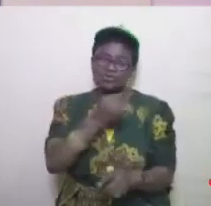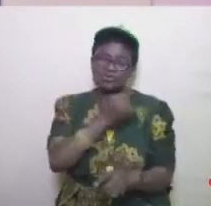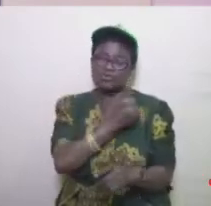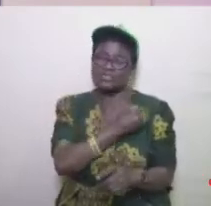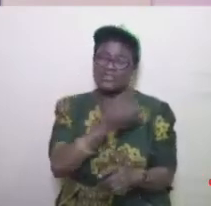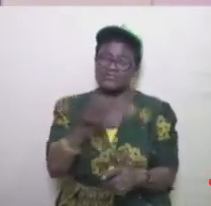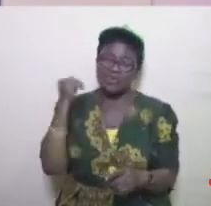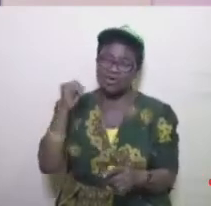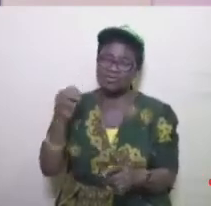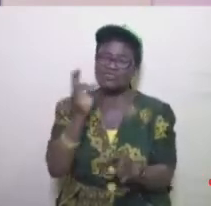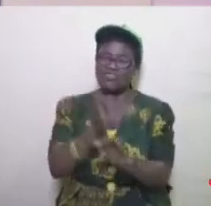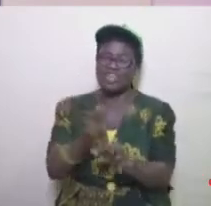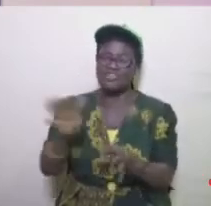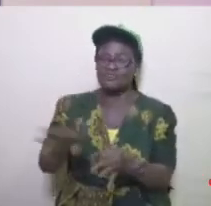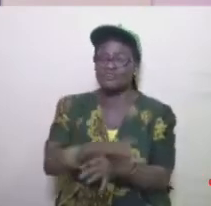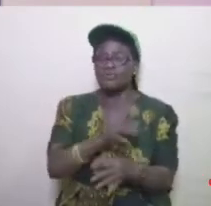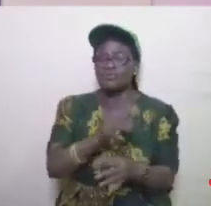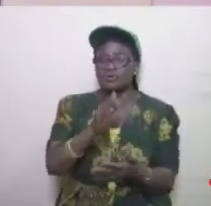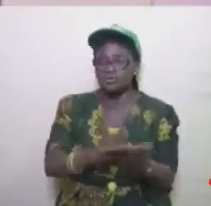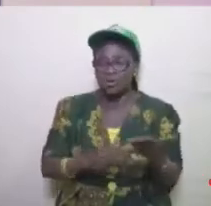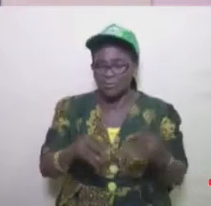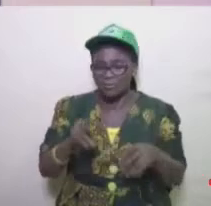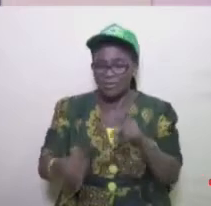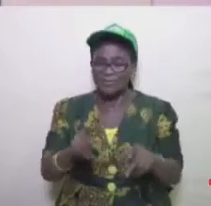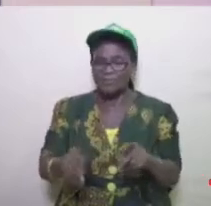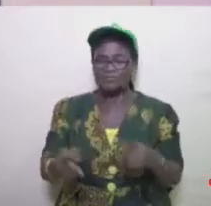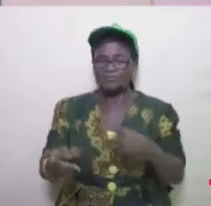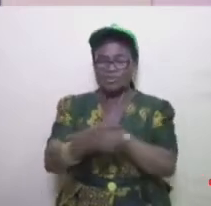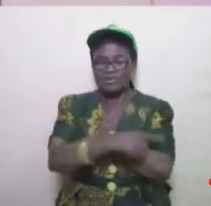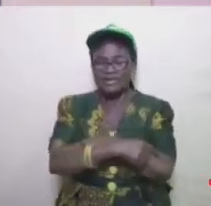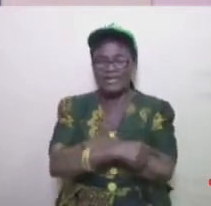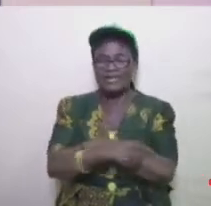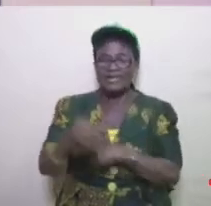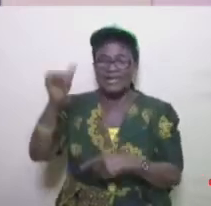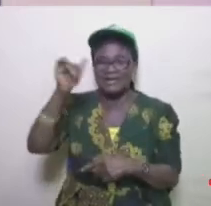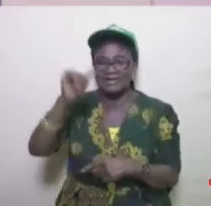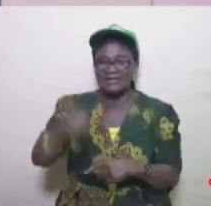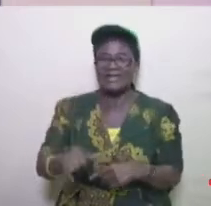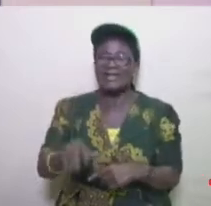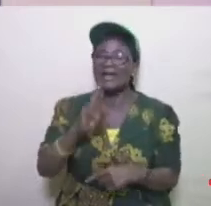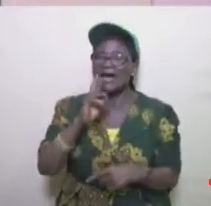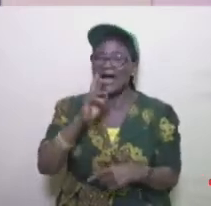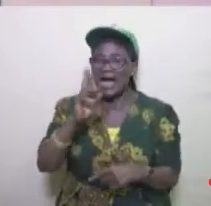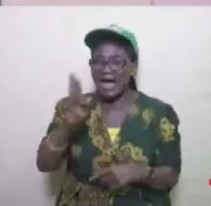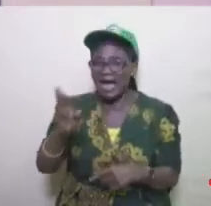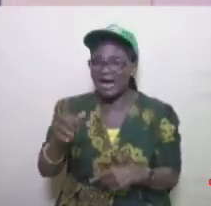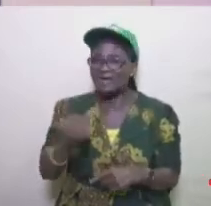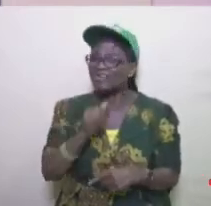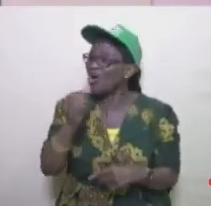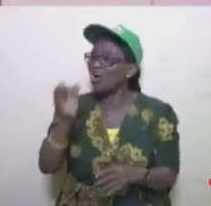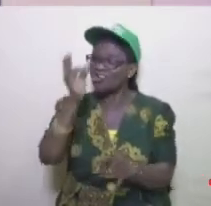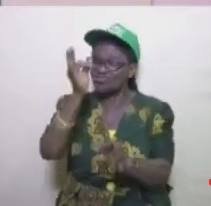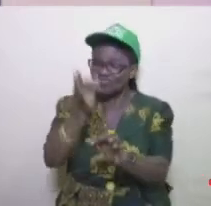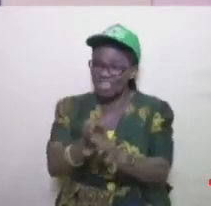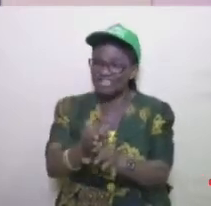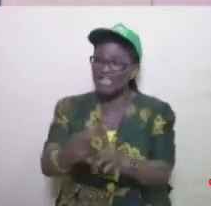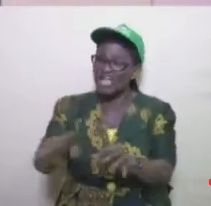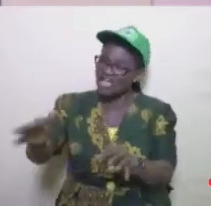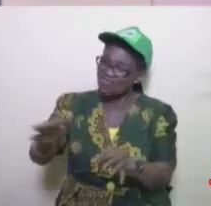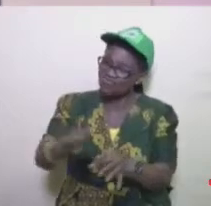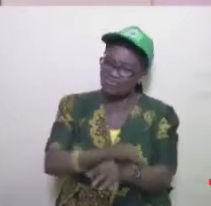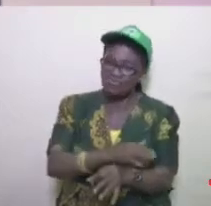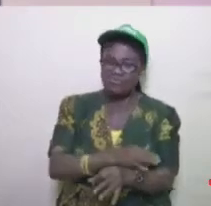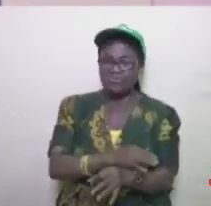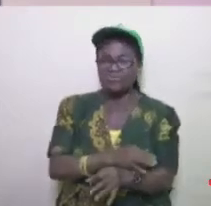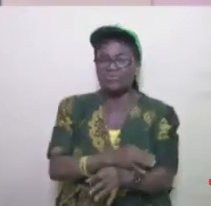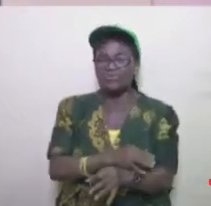was faithful. Some people today, they are faithful, not faithful. Faithful is eye